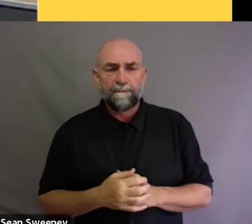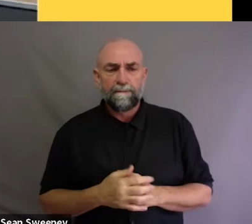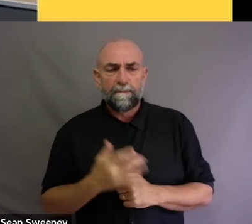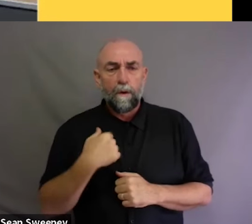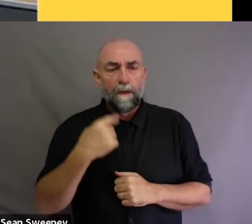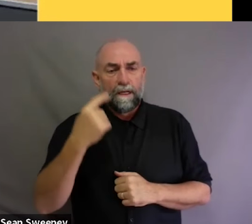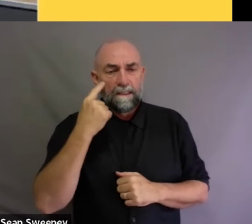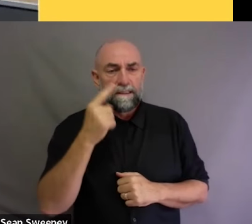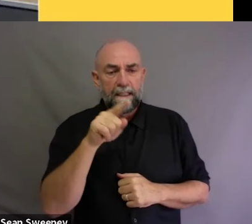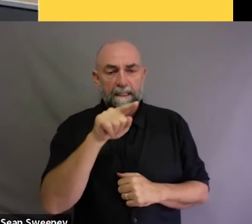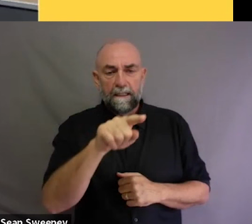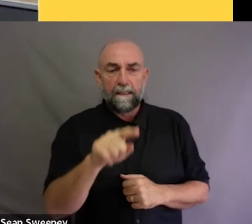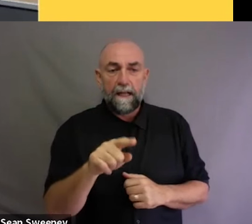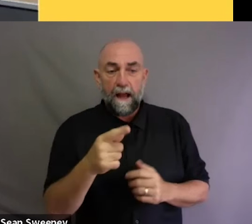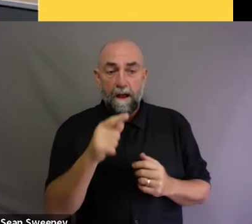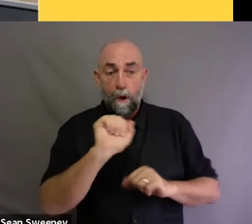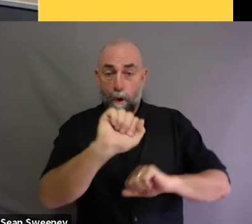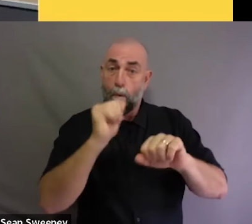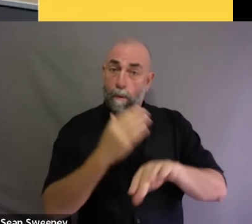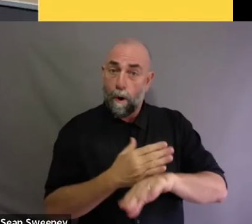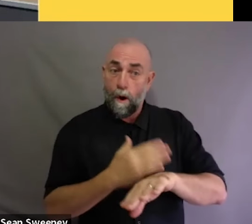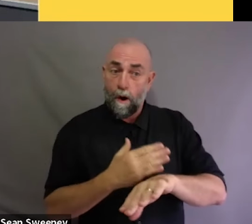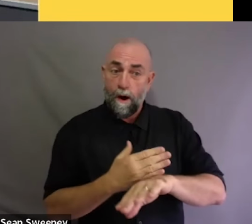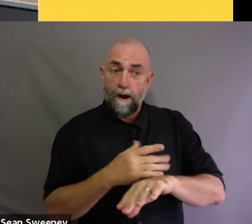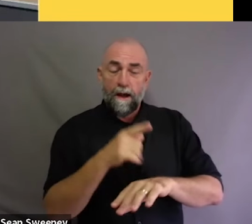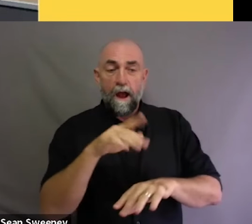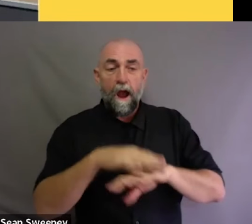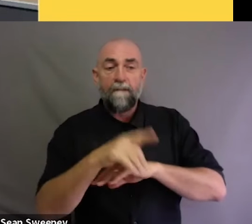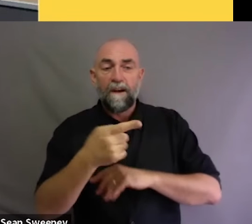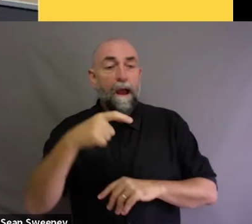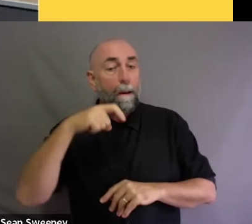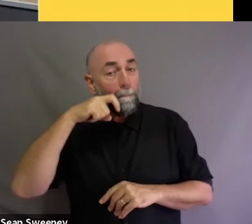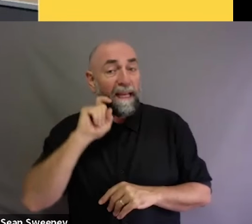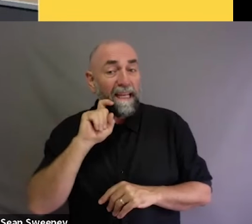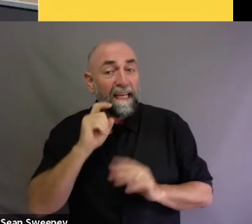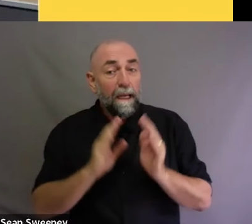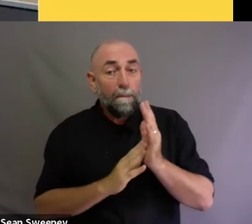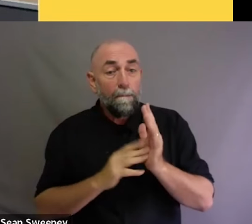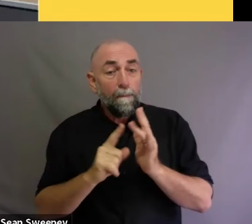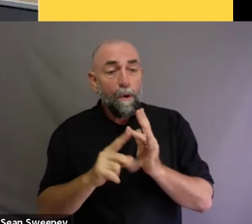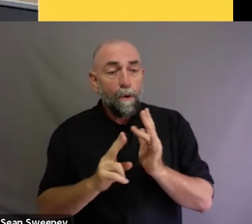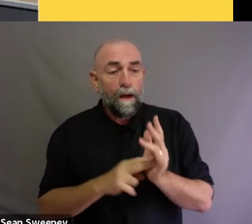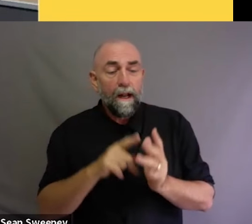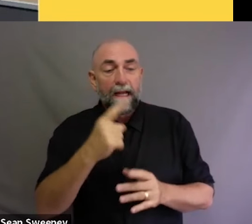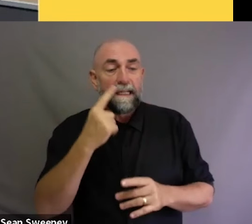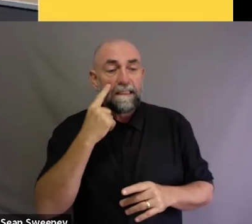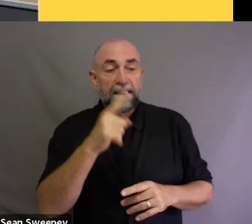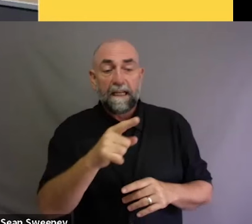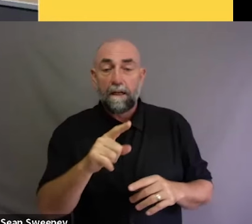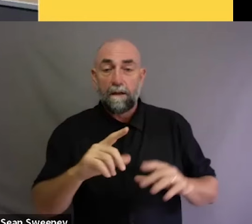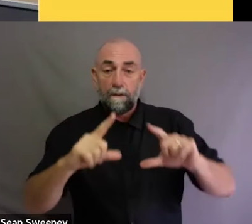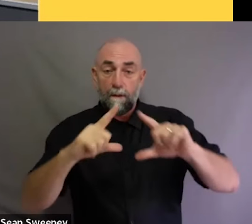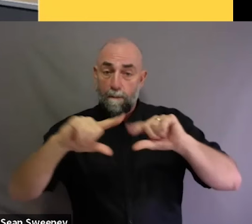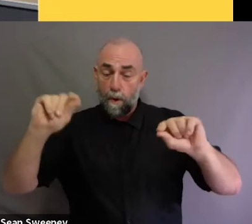artists, Tao, and her collage work of Pinky Moon. You can see Pinky Moon here with the moon with the pink striped legs.